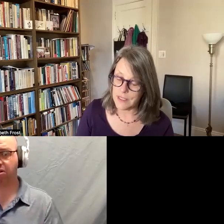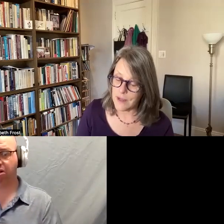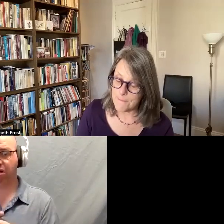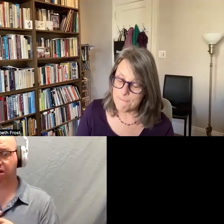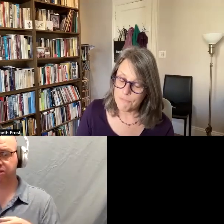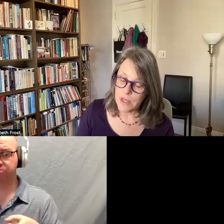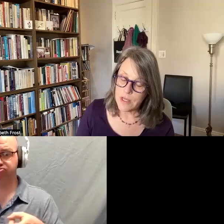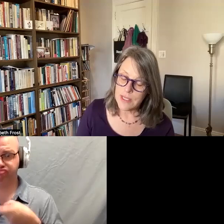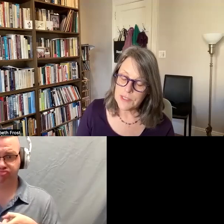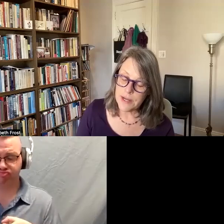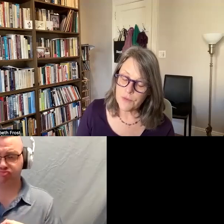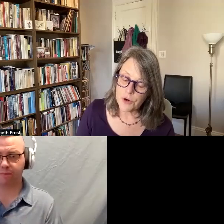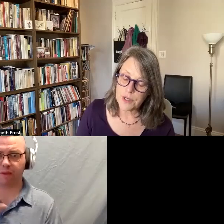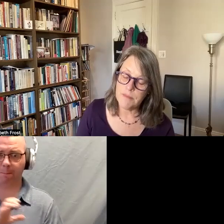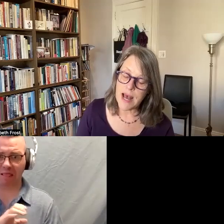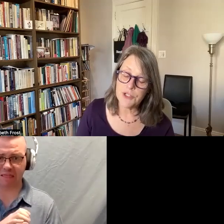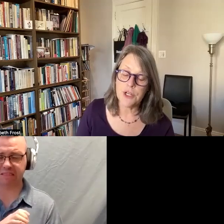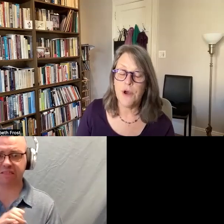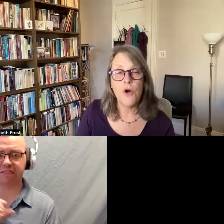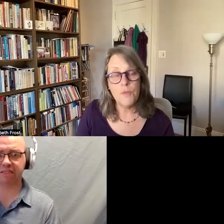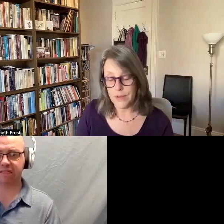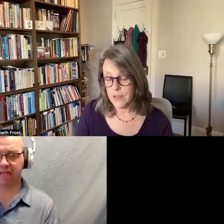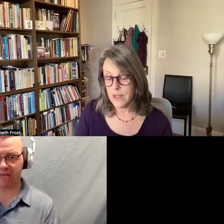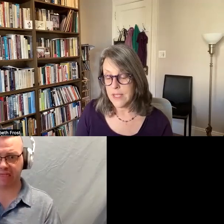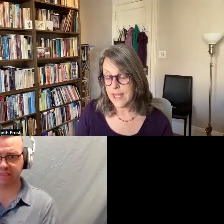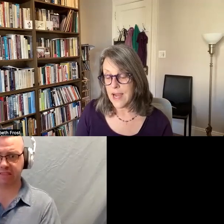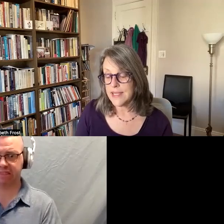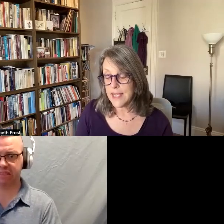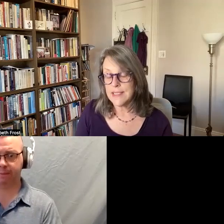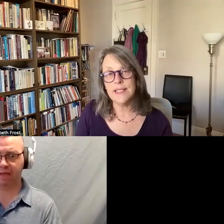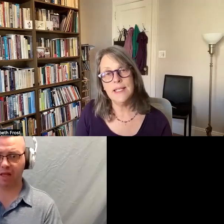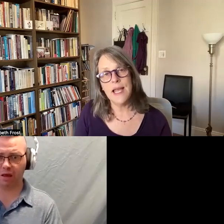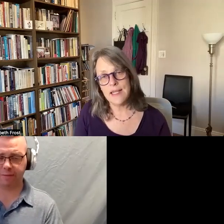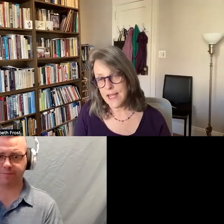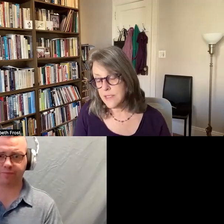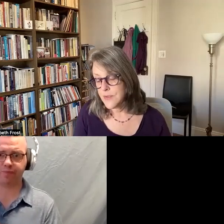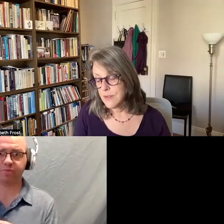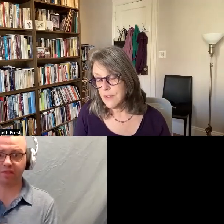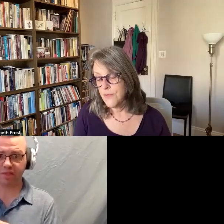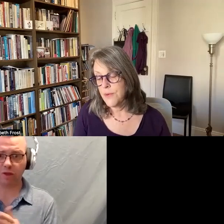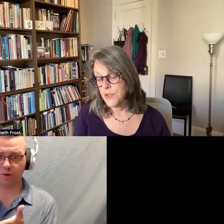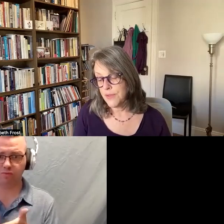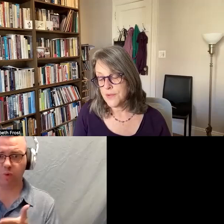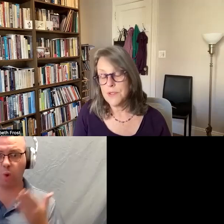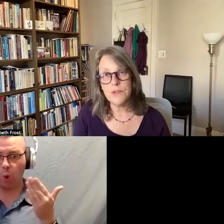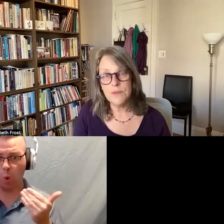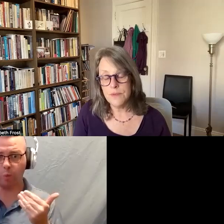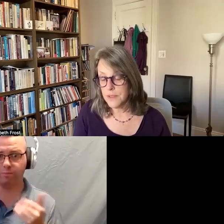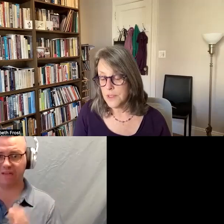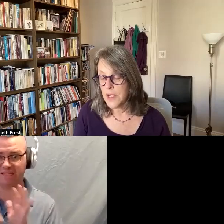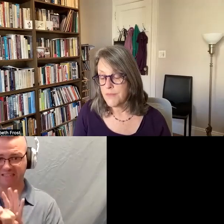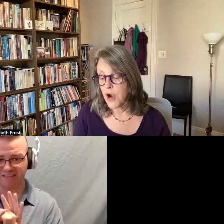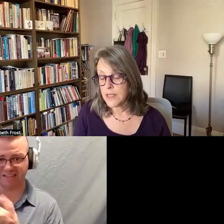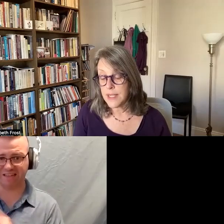AIDS, and the Media. His later work, Imagine Hope, Gay Identity and AIDS, from